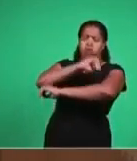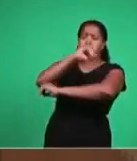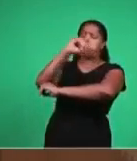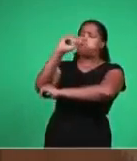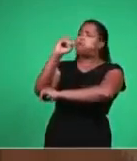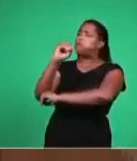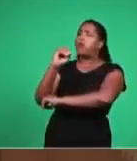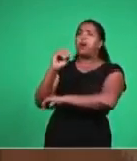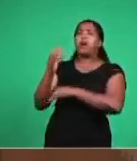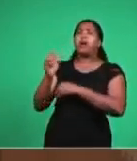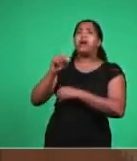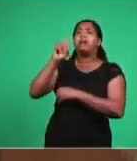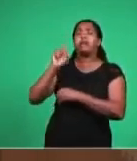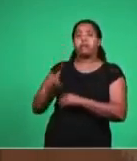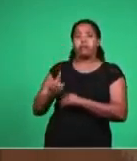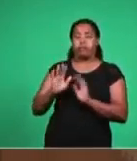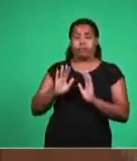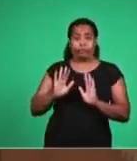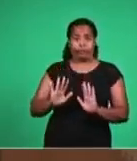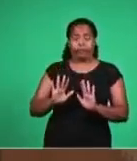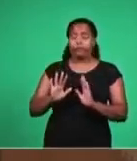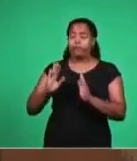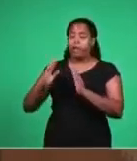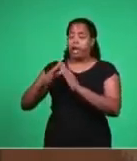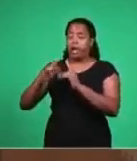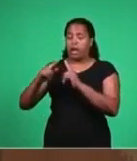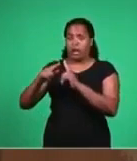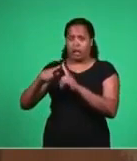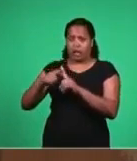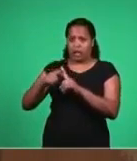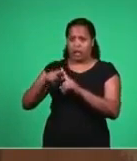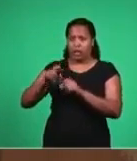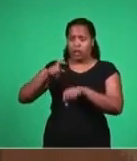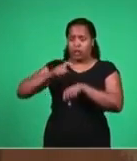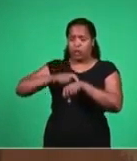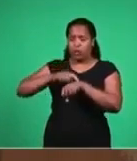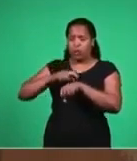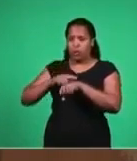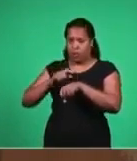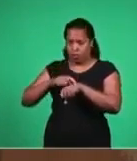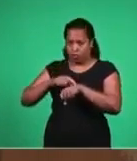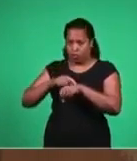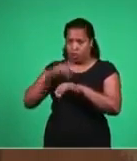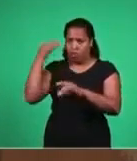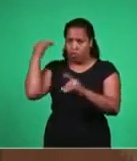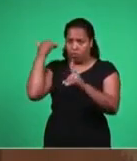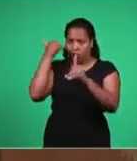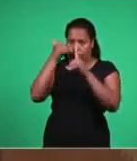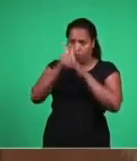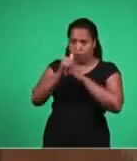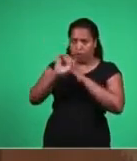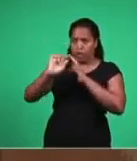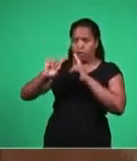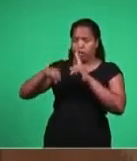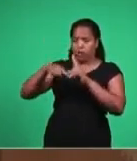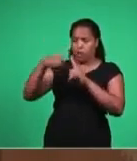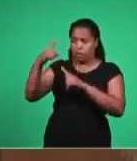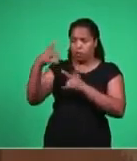who is she who looks forth as the morning? The church is going to